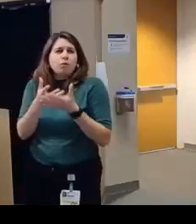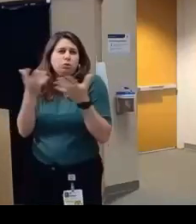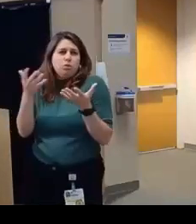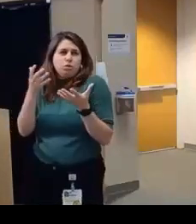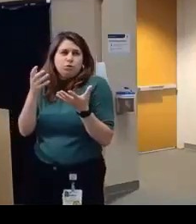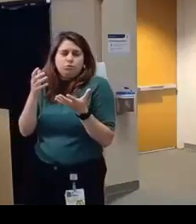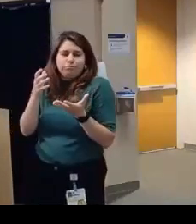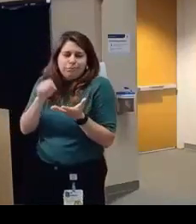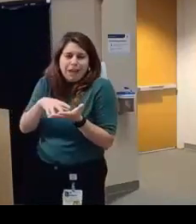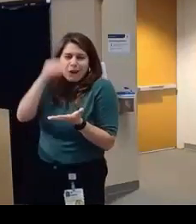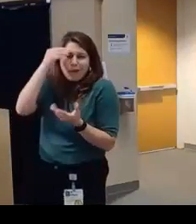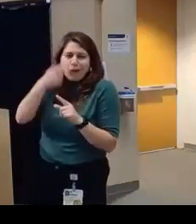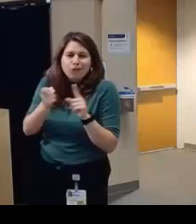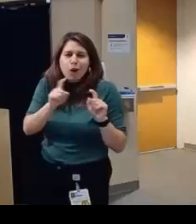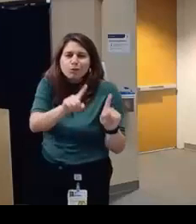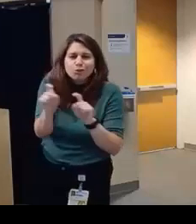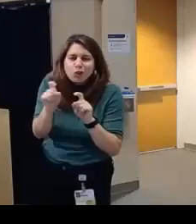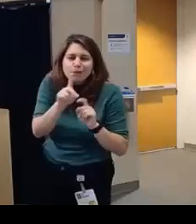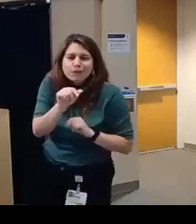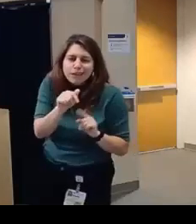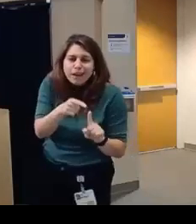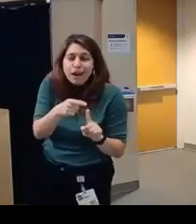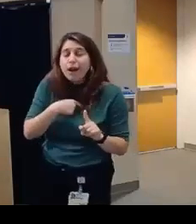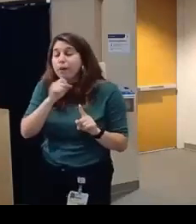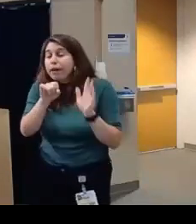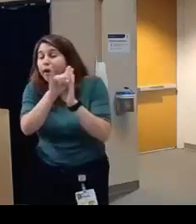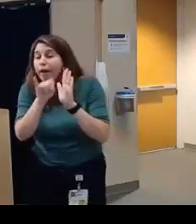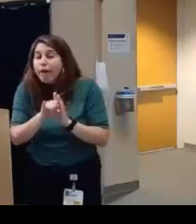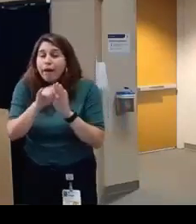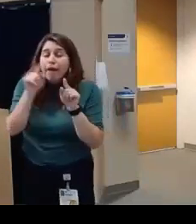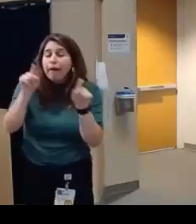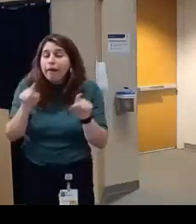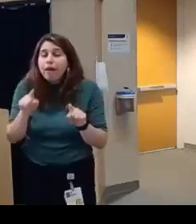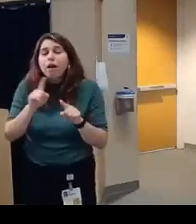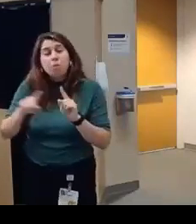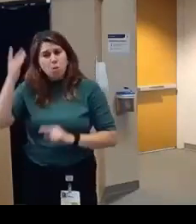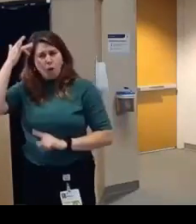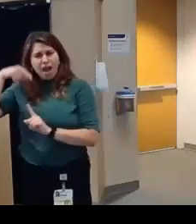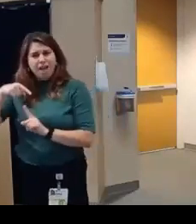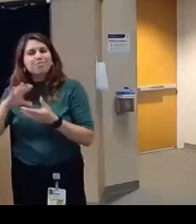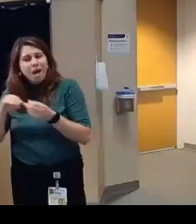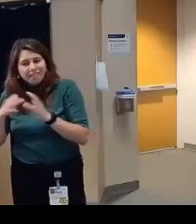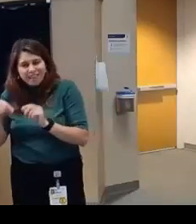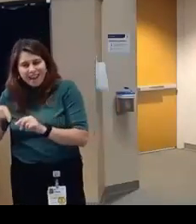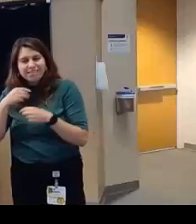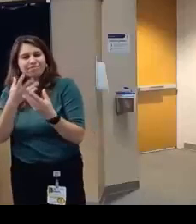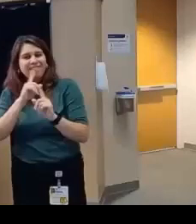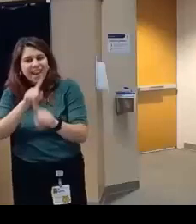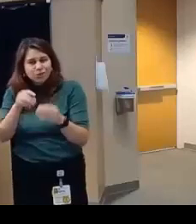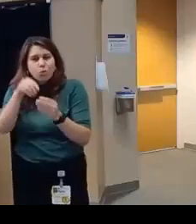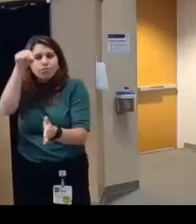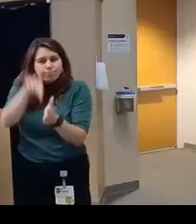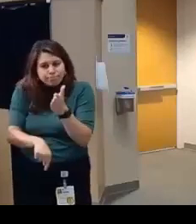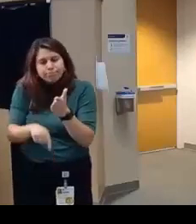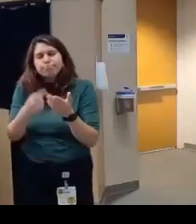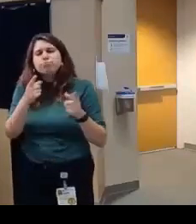is a survey. We can see, you know, what the correlations are, but we don't know why. So qualitative data allows you to go more in depth